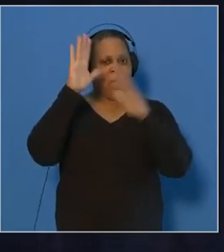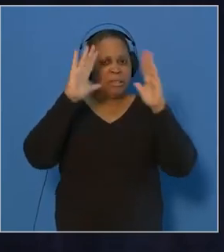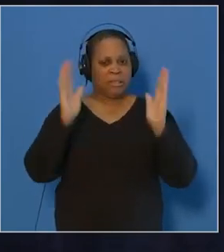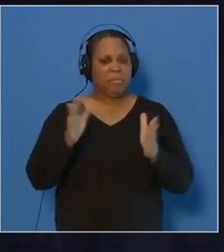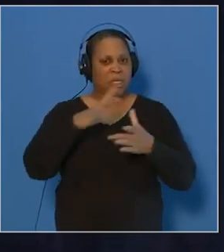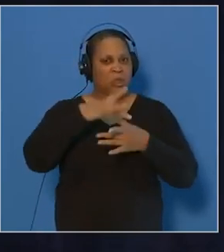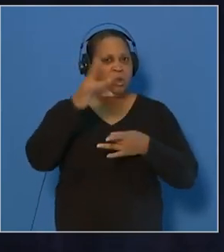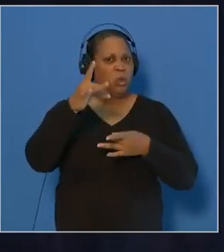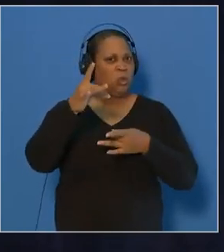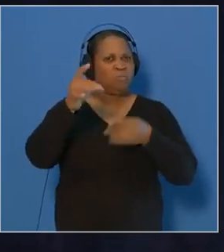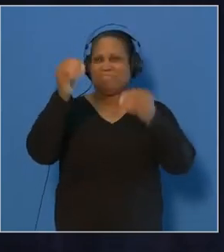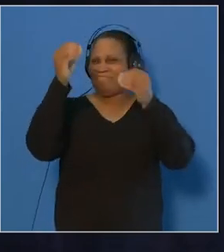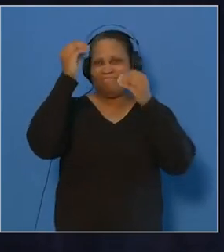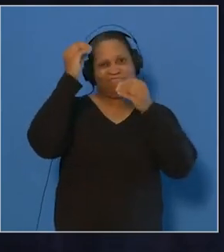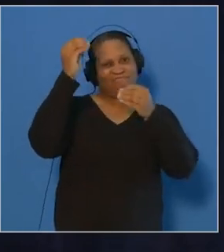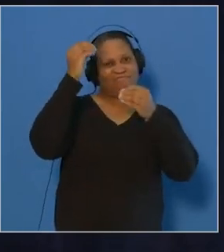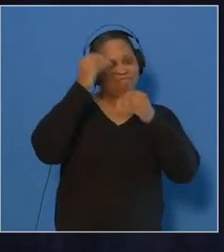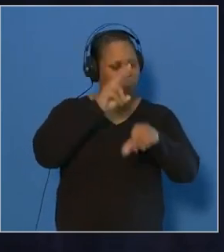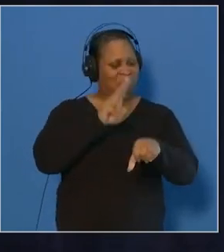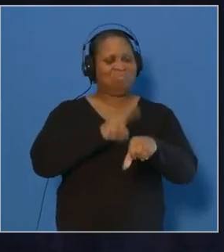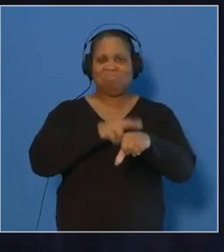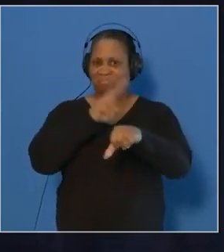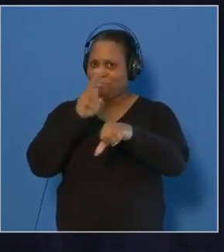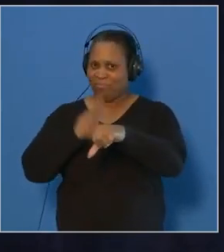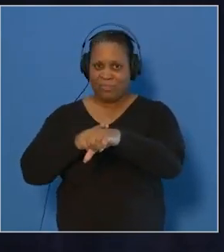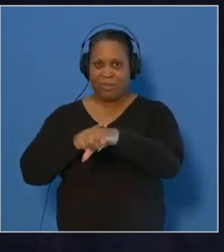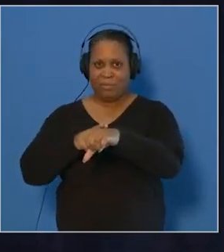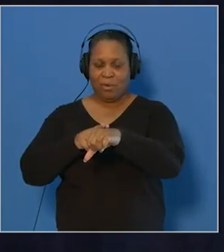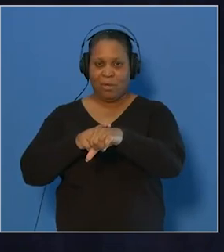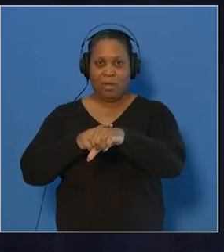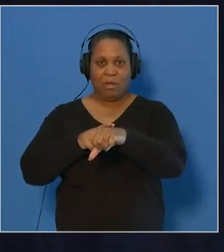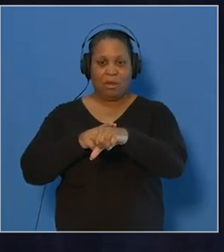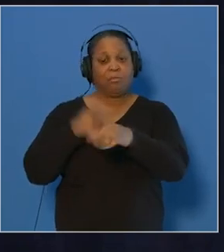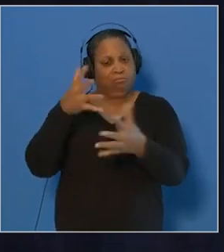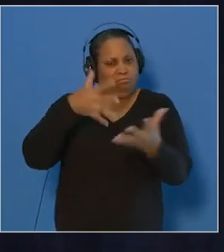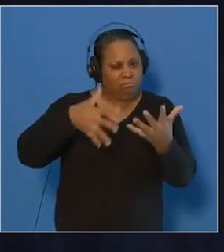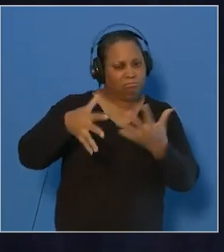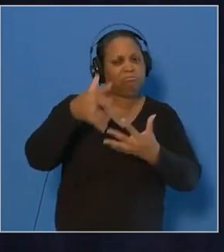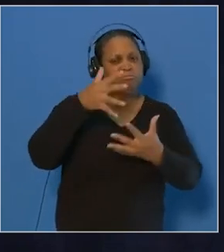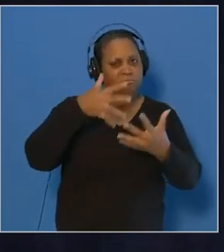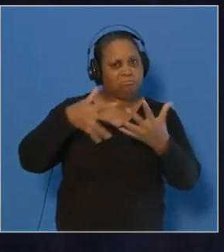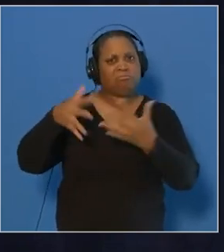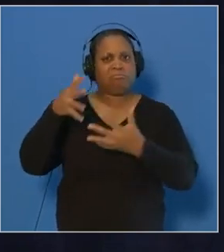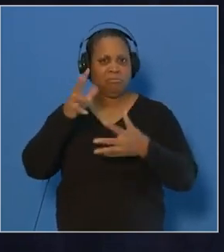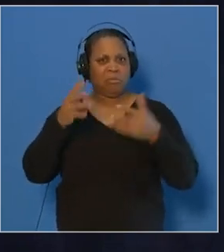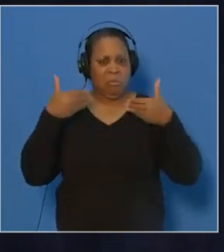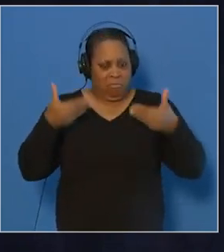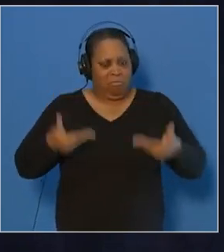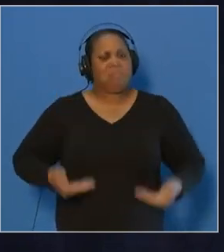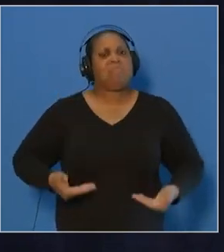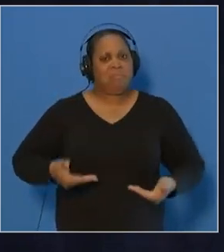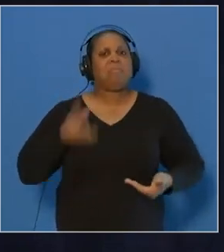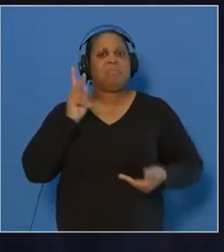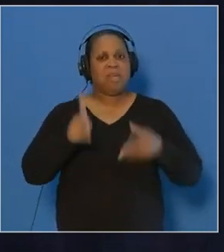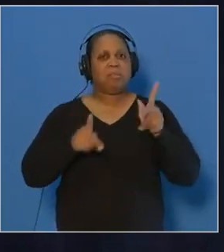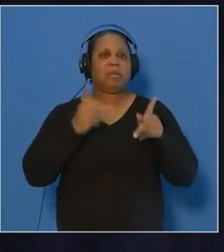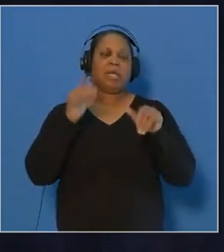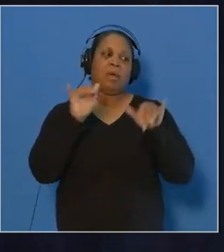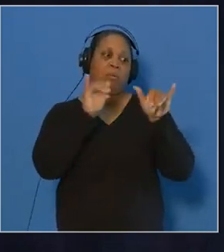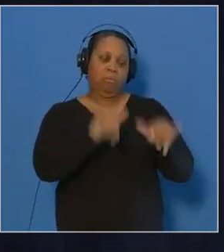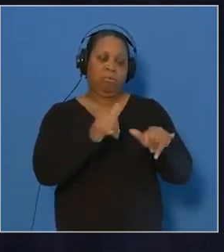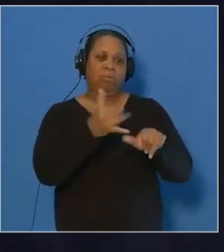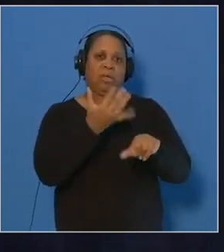are not being fed the way they normally are. We are social people by nature, and now we must shelter at